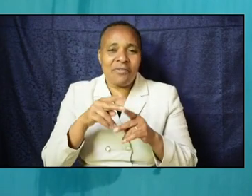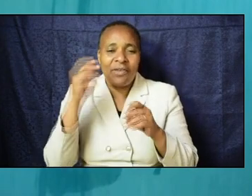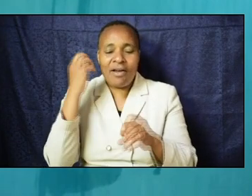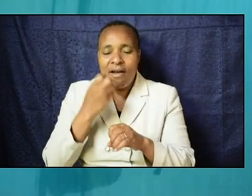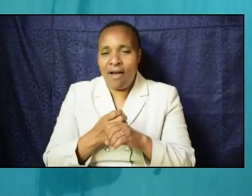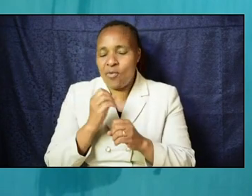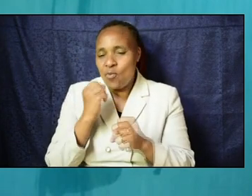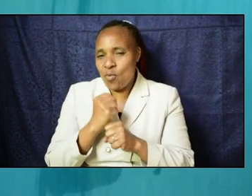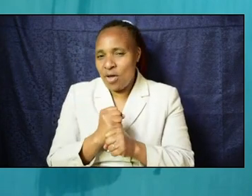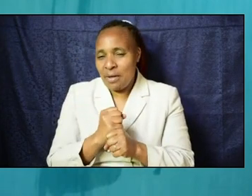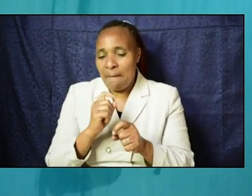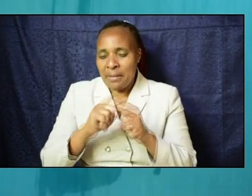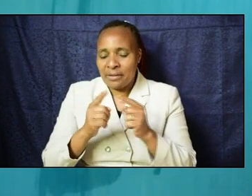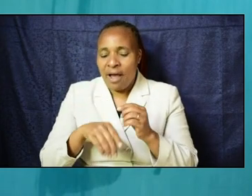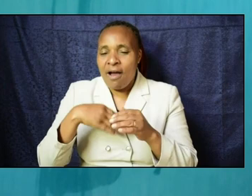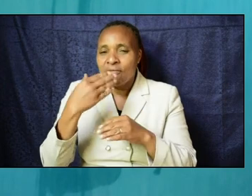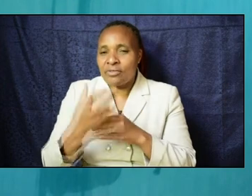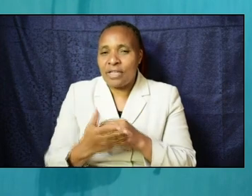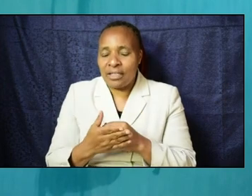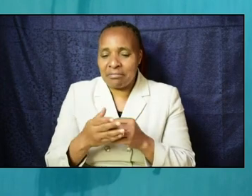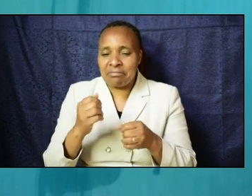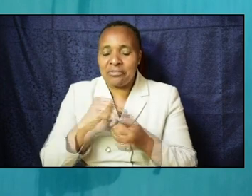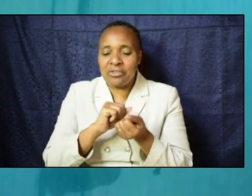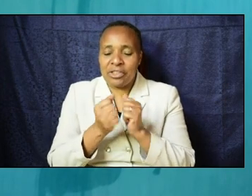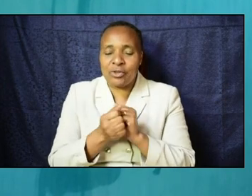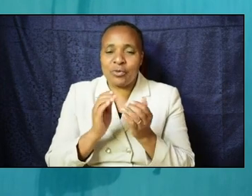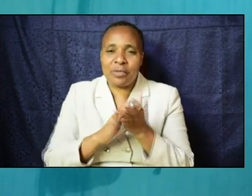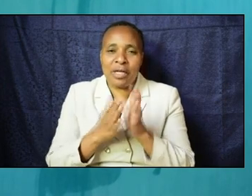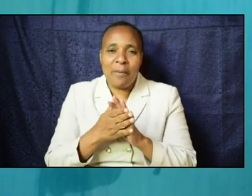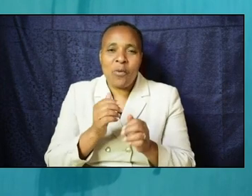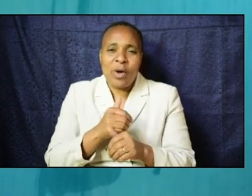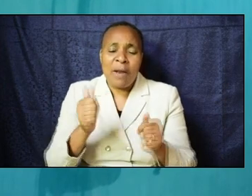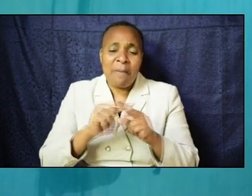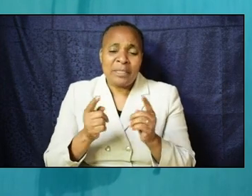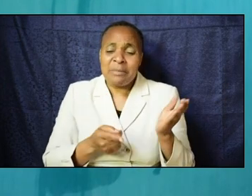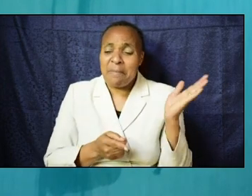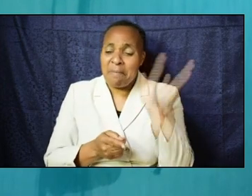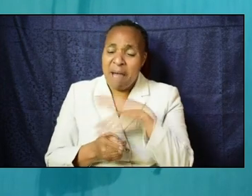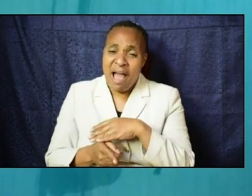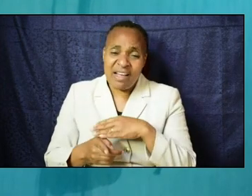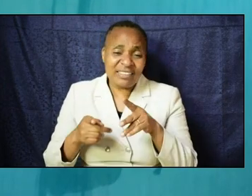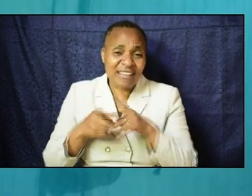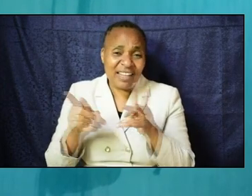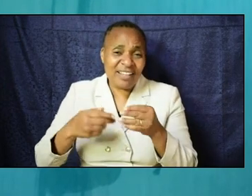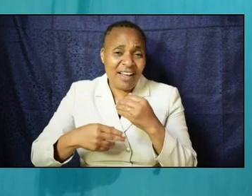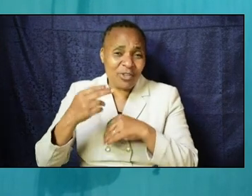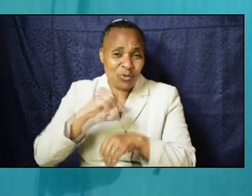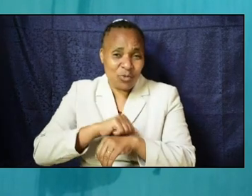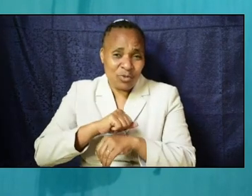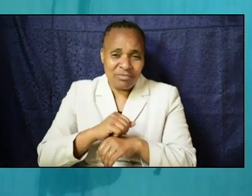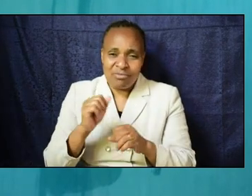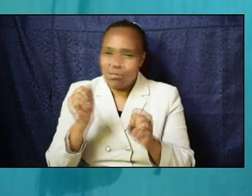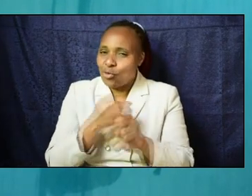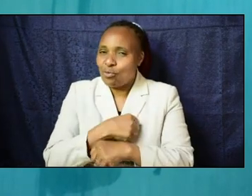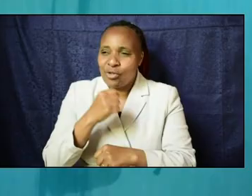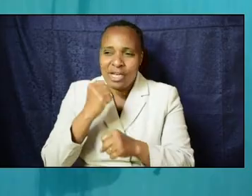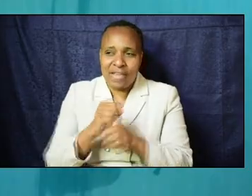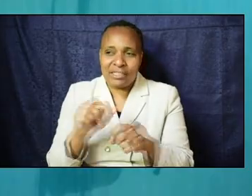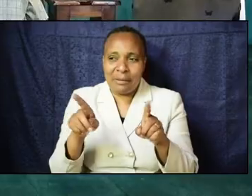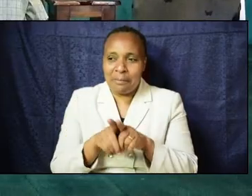work. Eventually, it turned out to be well. But if you told me to go back and start high school, I probably wouldn't have done